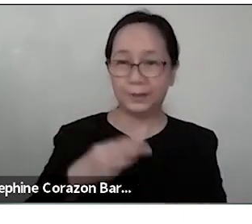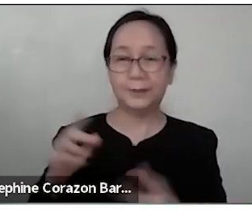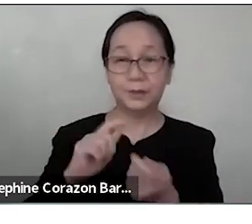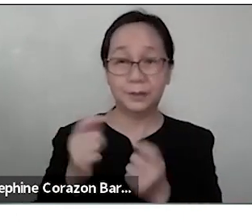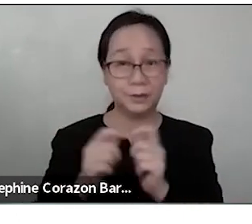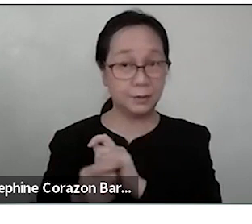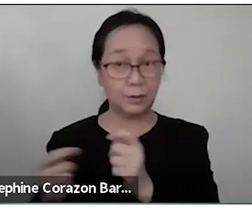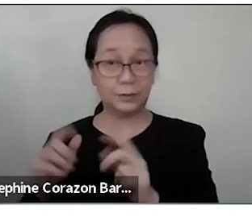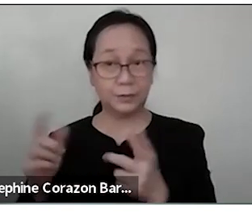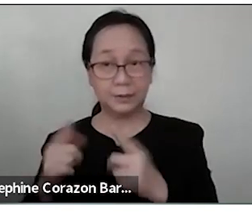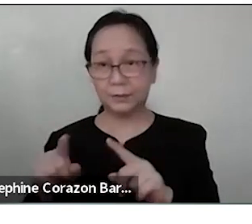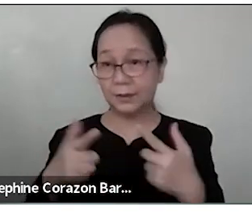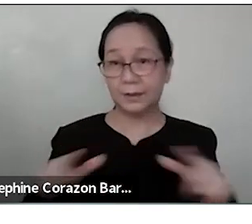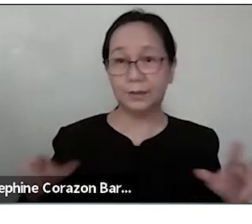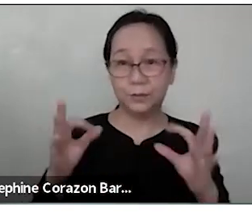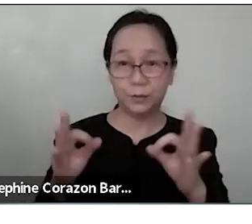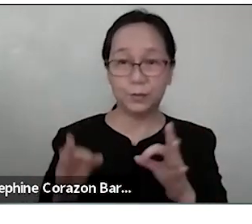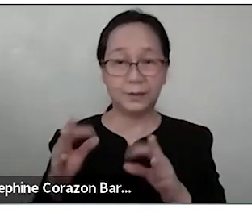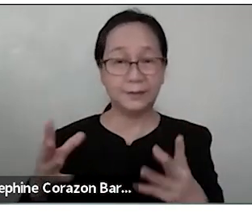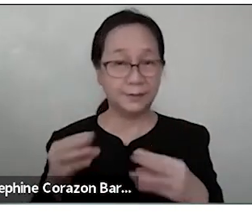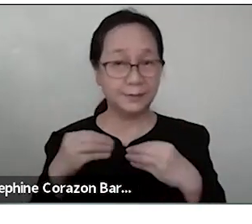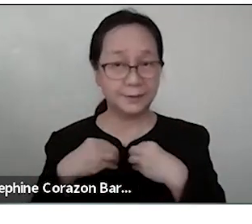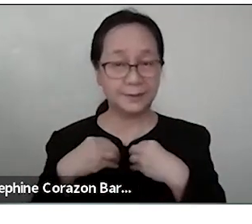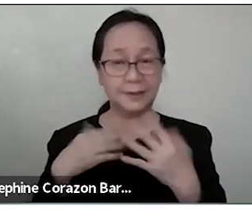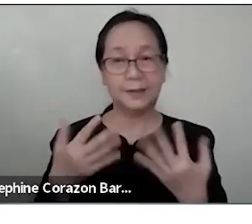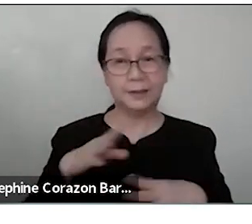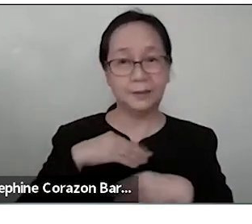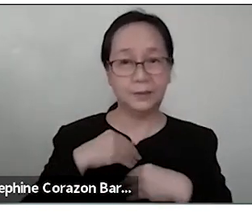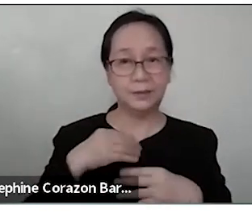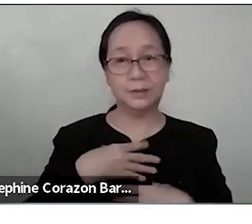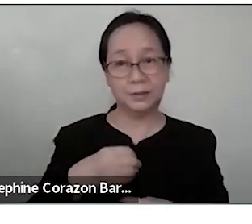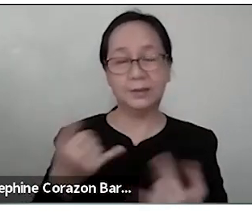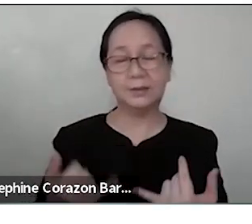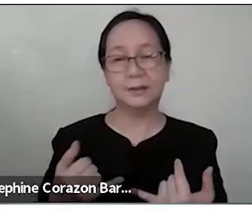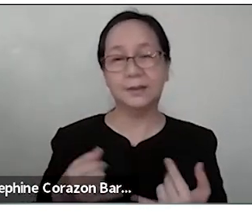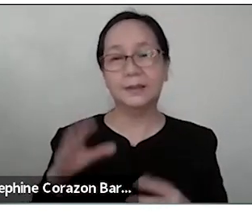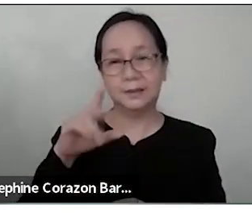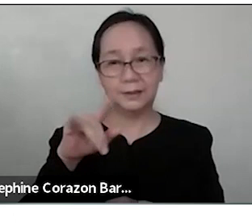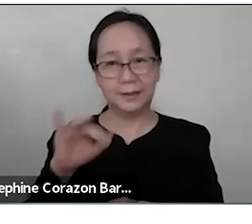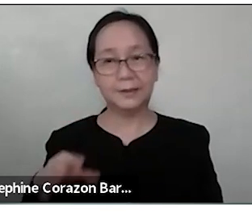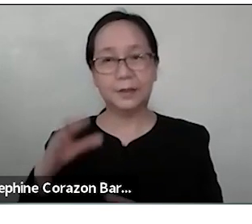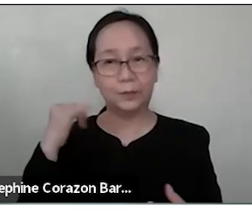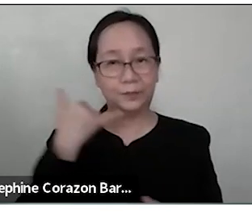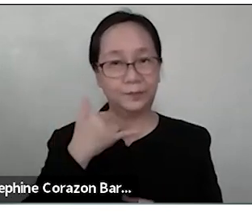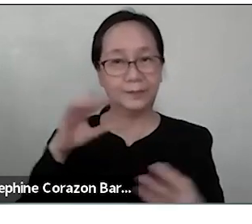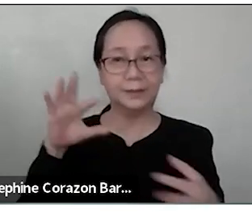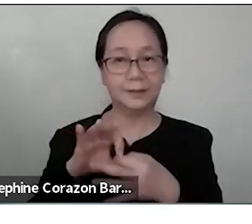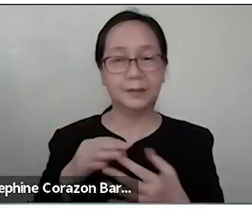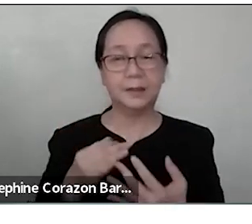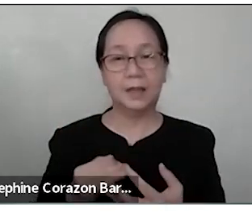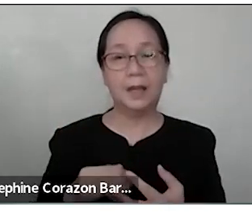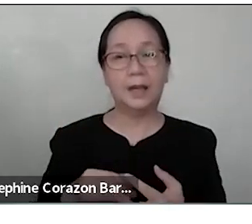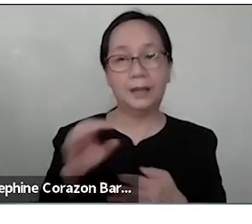other languages, and if you are interested, please feel free to reach CRC Asia. Yes, and as I